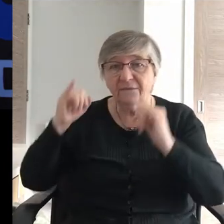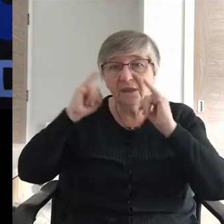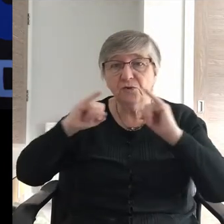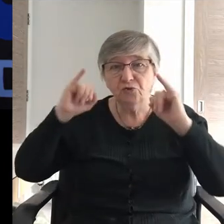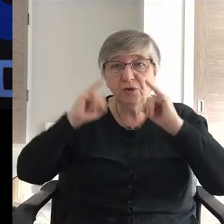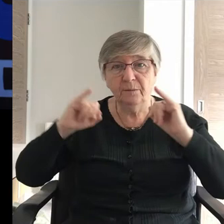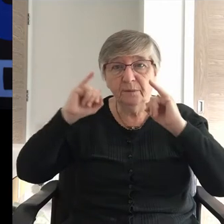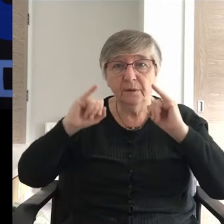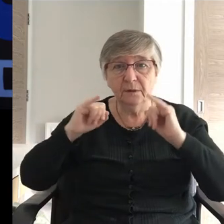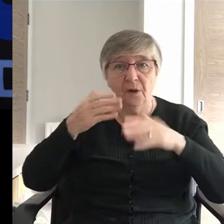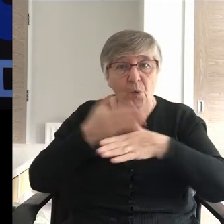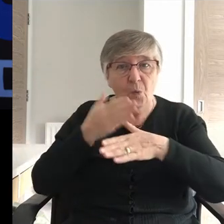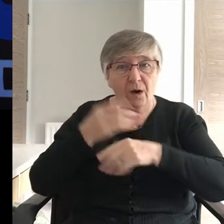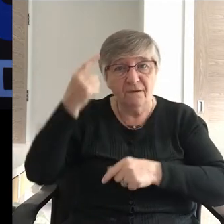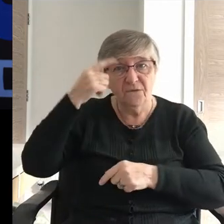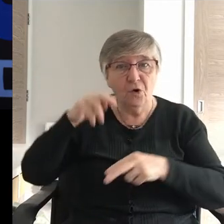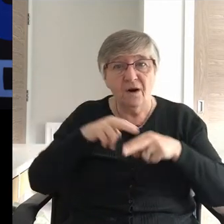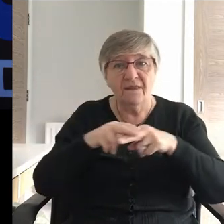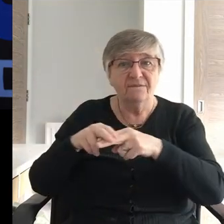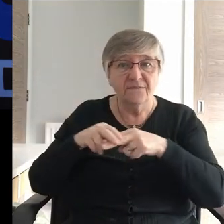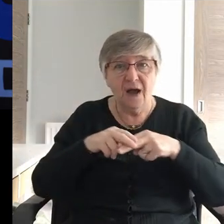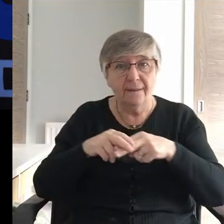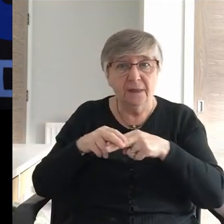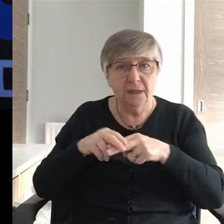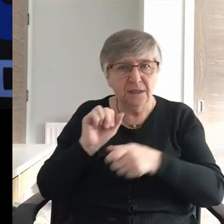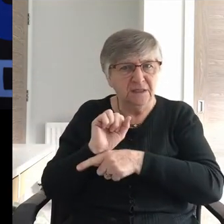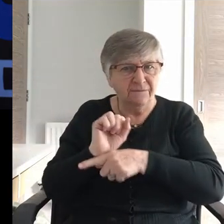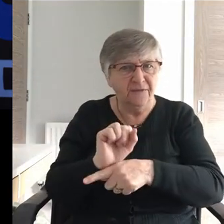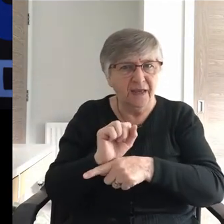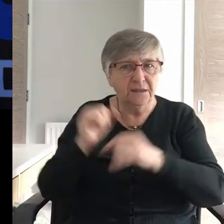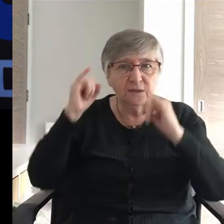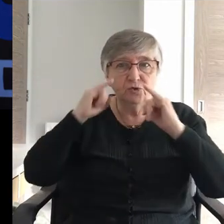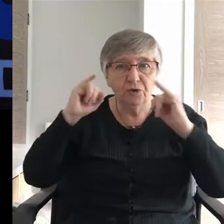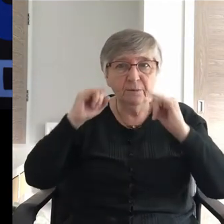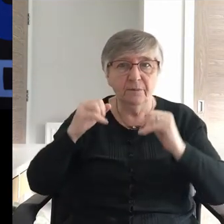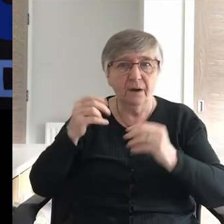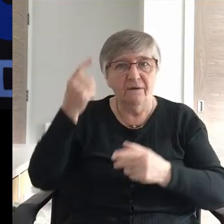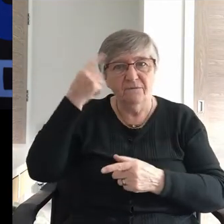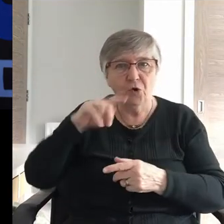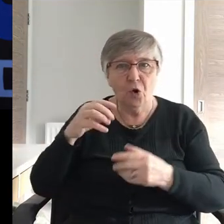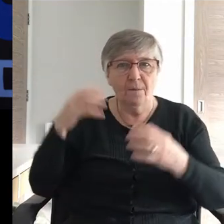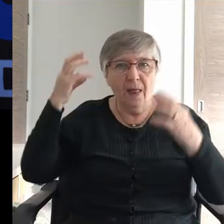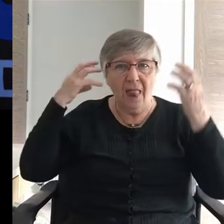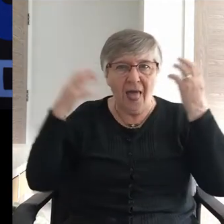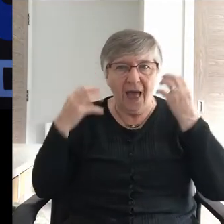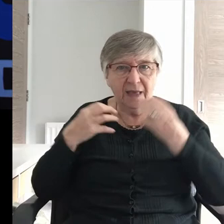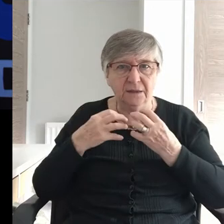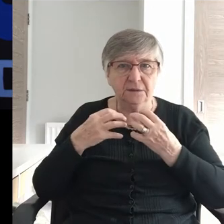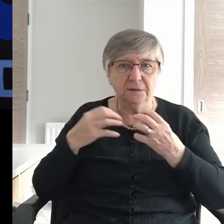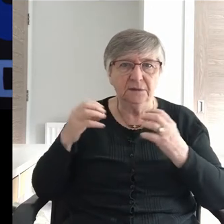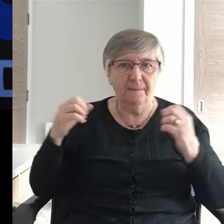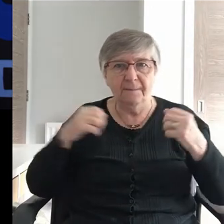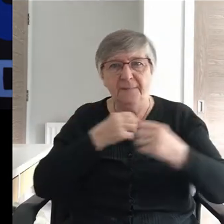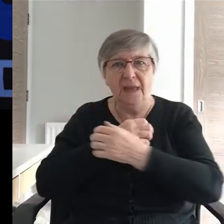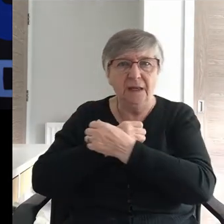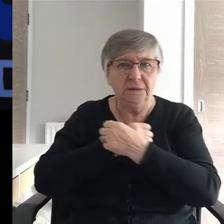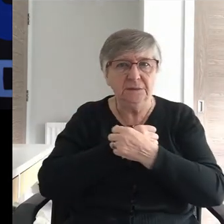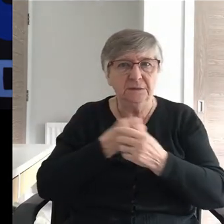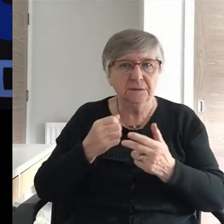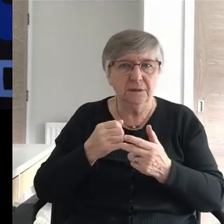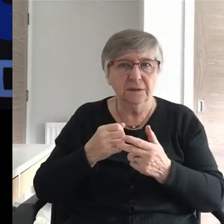family, able to defend the sheep from lions or bears, small and apparently